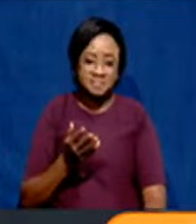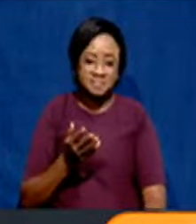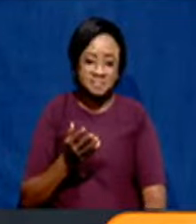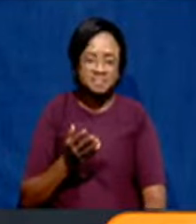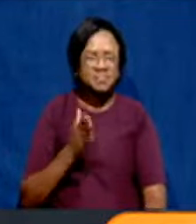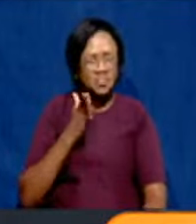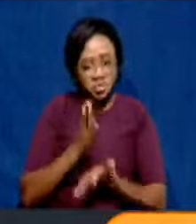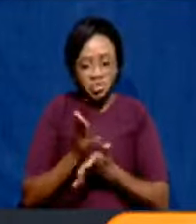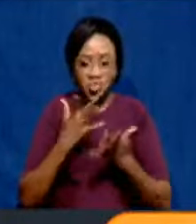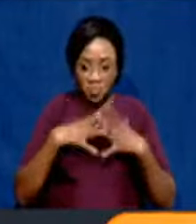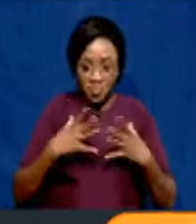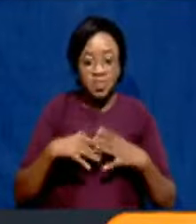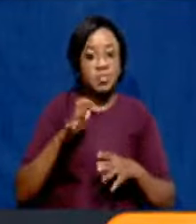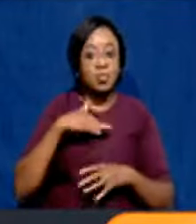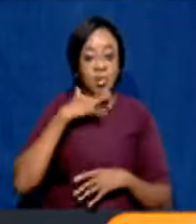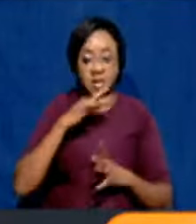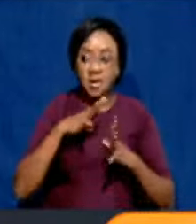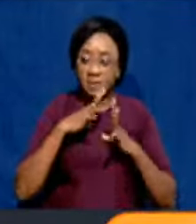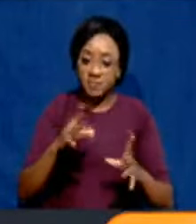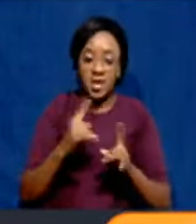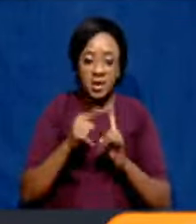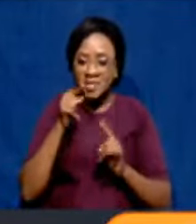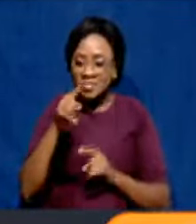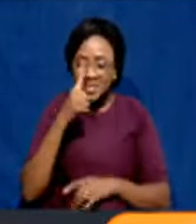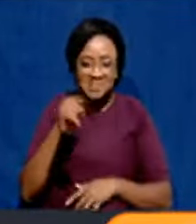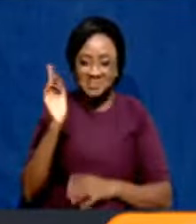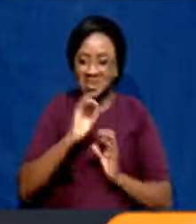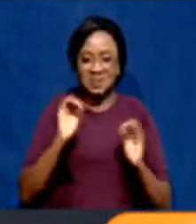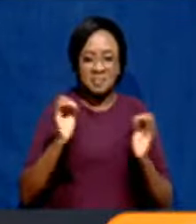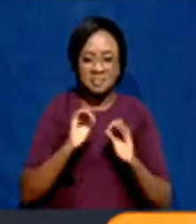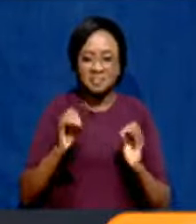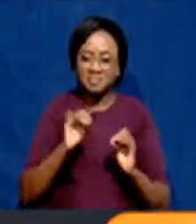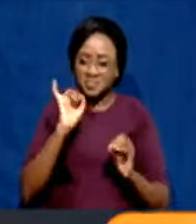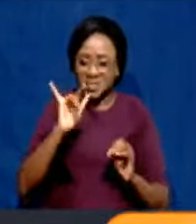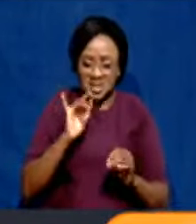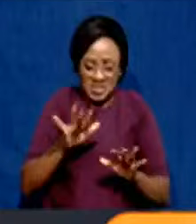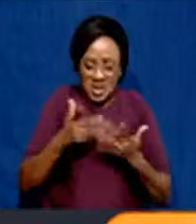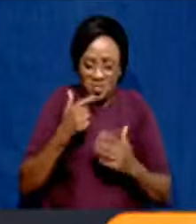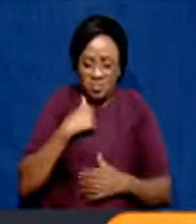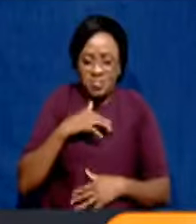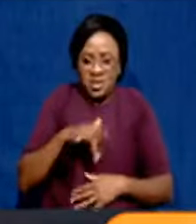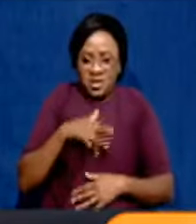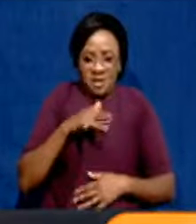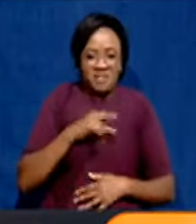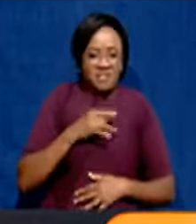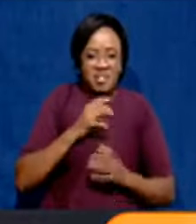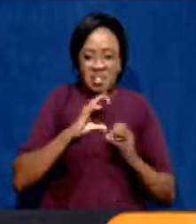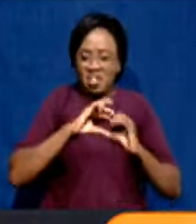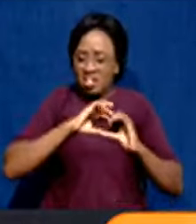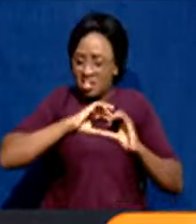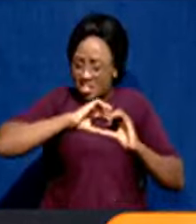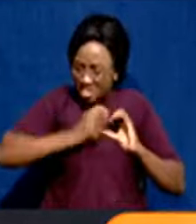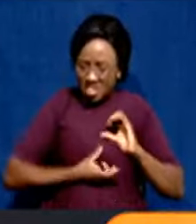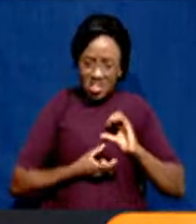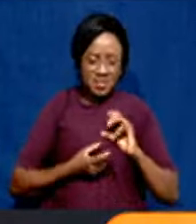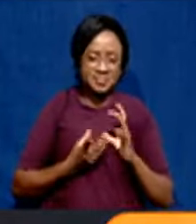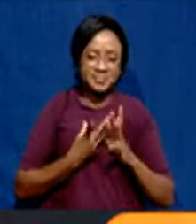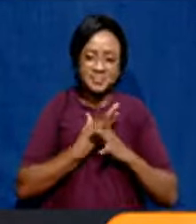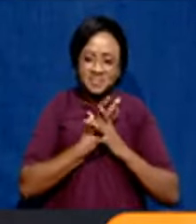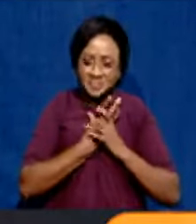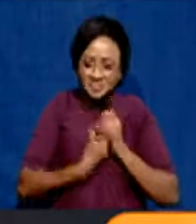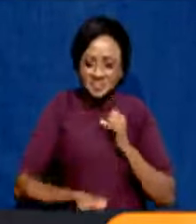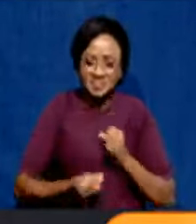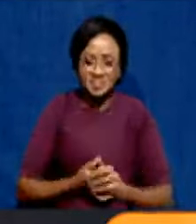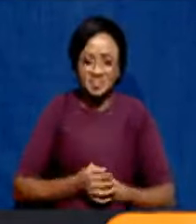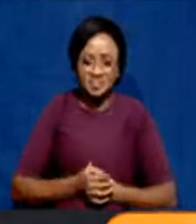correct. And that's exactly how I felt on the night that Kiptum died. It was a very, very devastating moment.